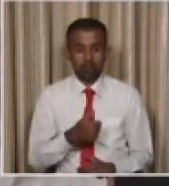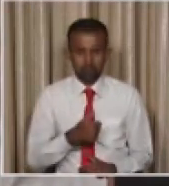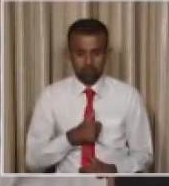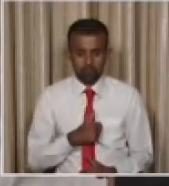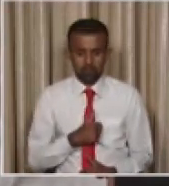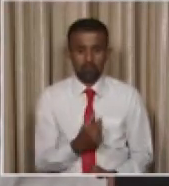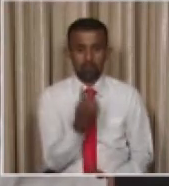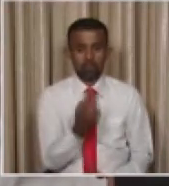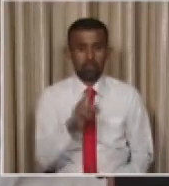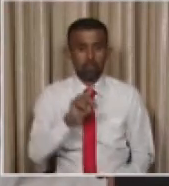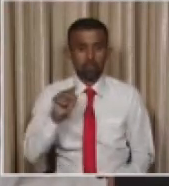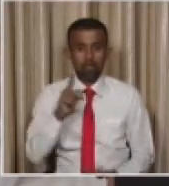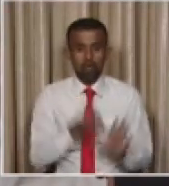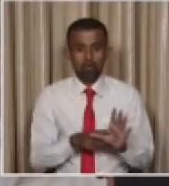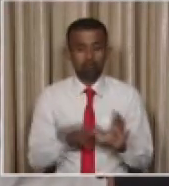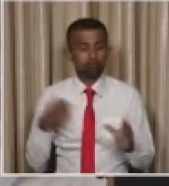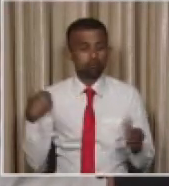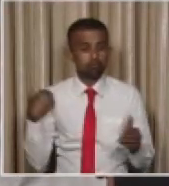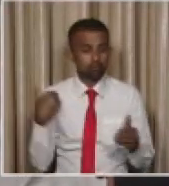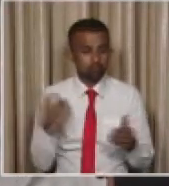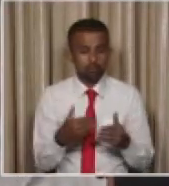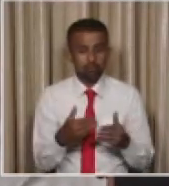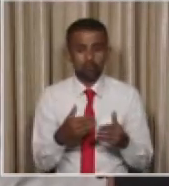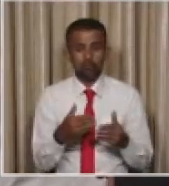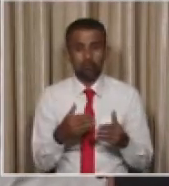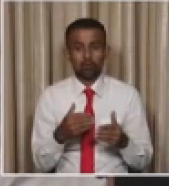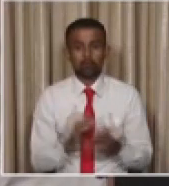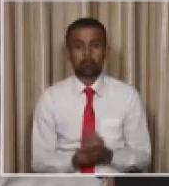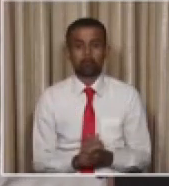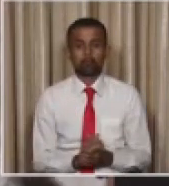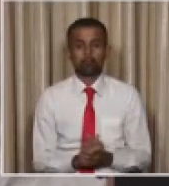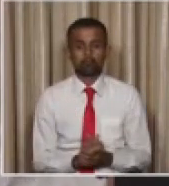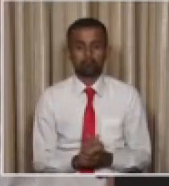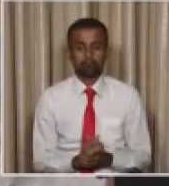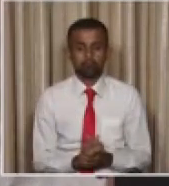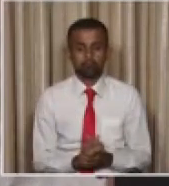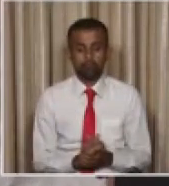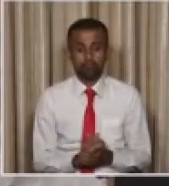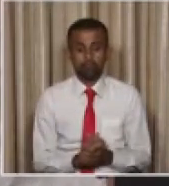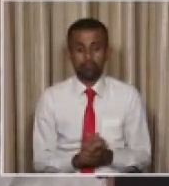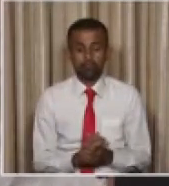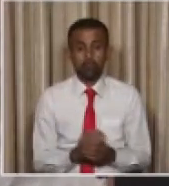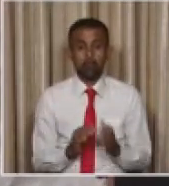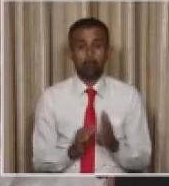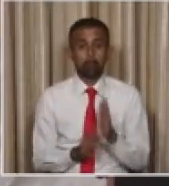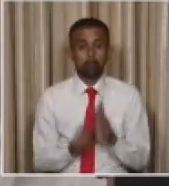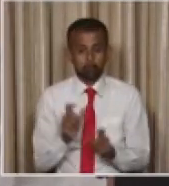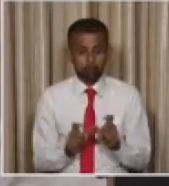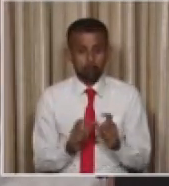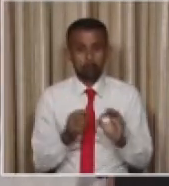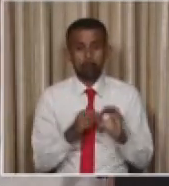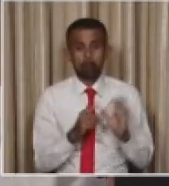2011 these are obligations of the government under the sustainable development